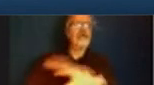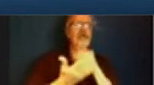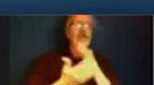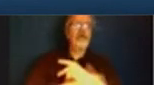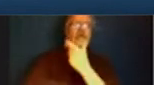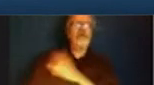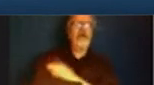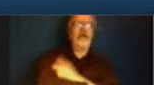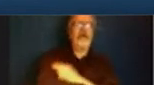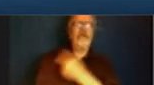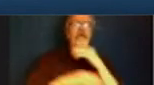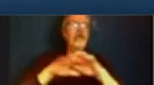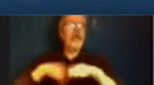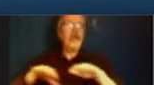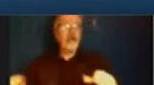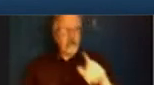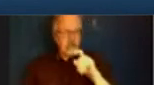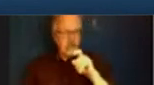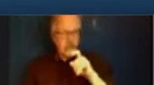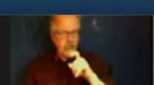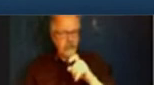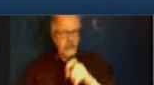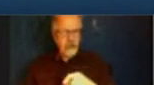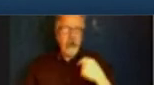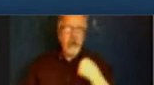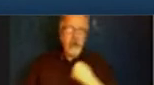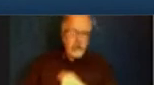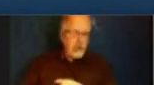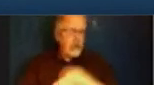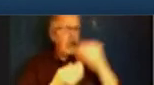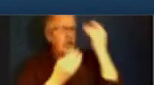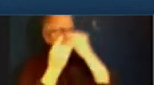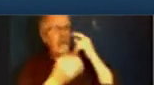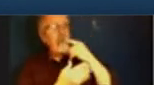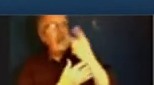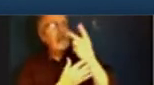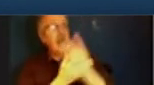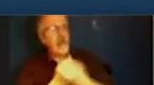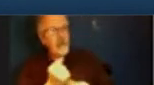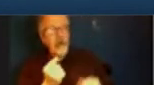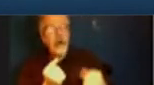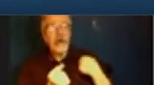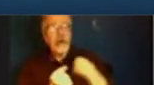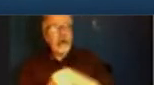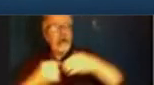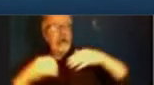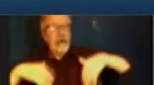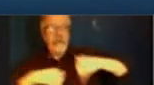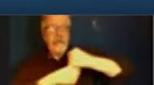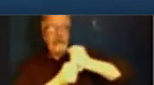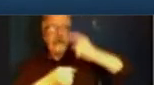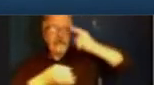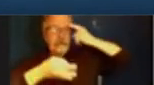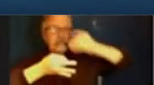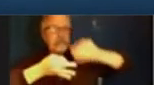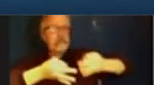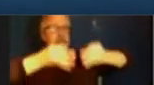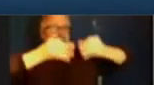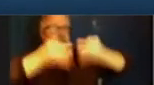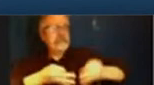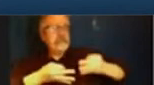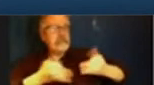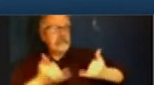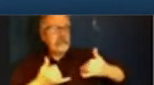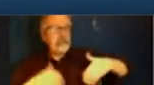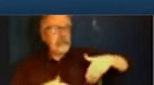those things. We have not decided to go that route, certainly at this moment. There's obviously some benefits of that